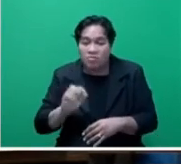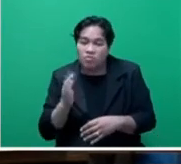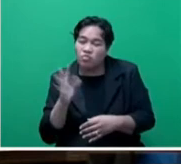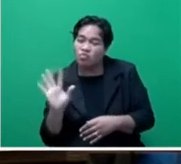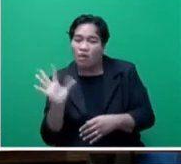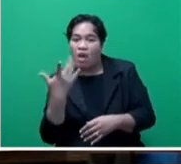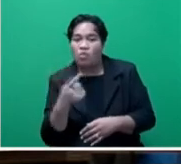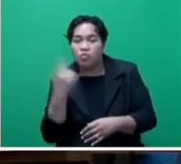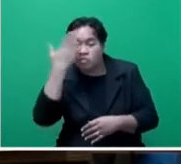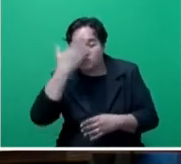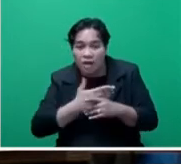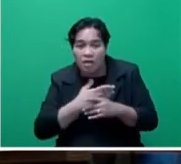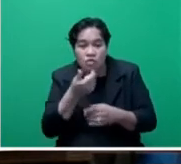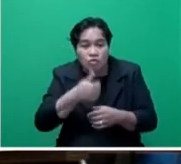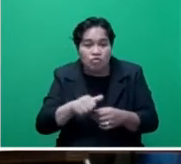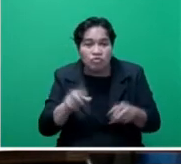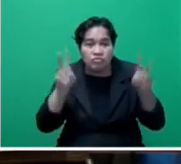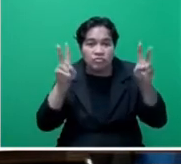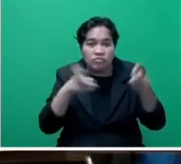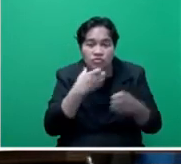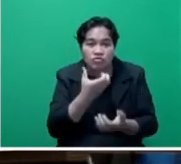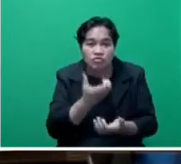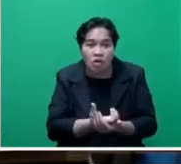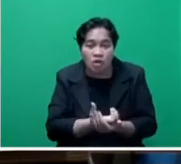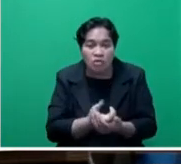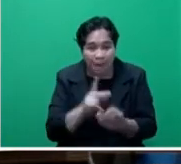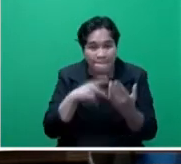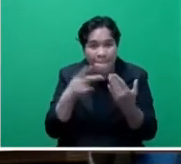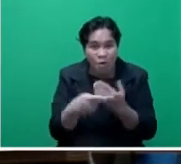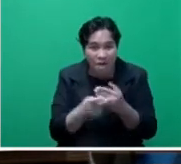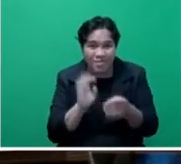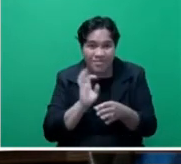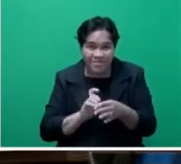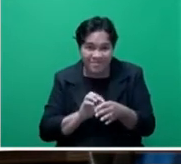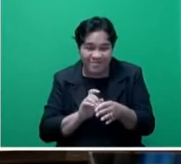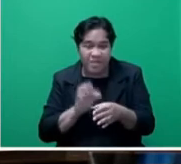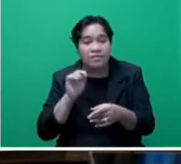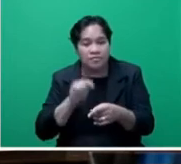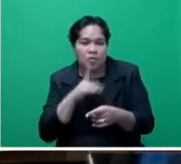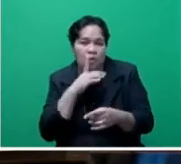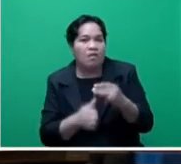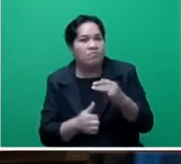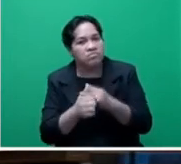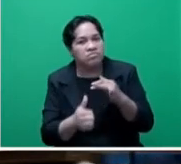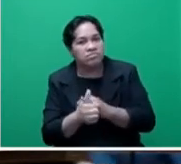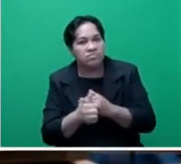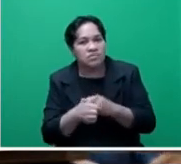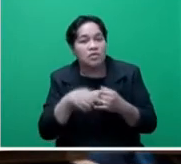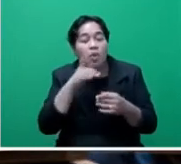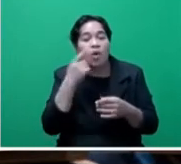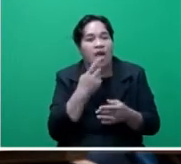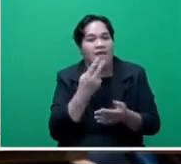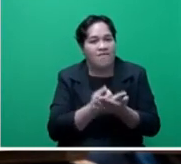person using the JAWS program to access information. This website was made possible by funding from the New Zealand